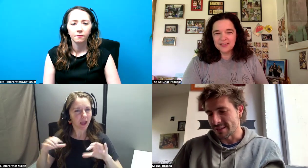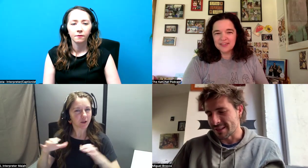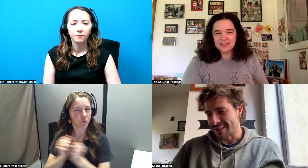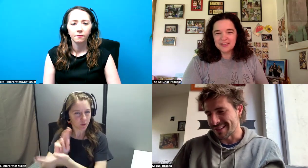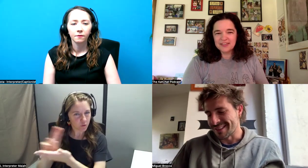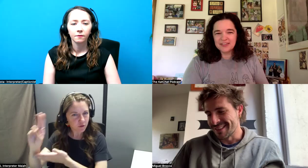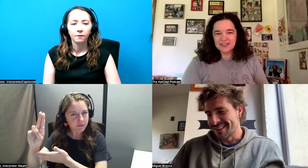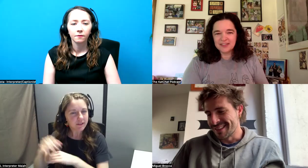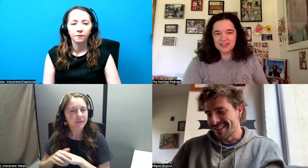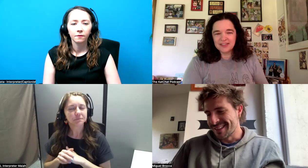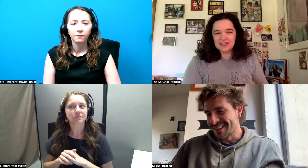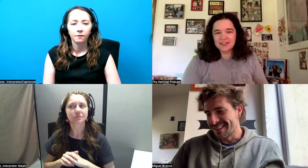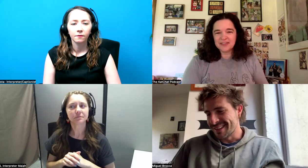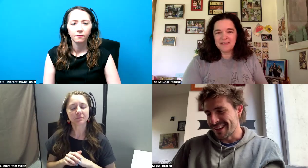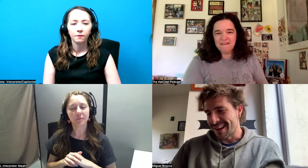university,